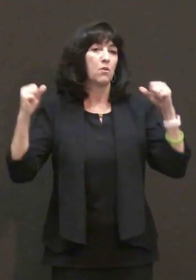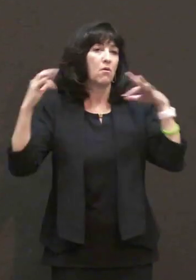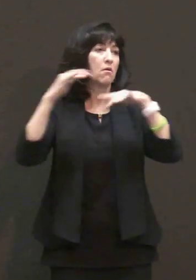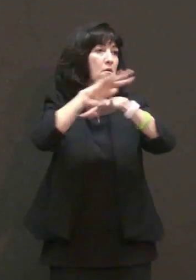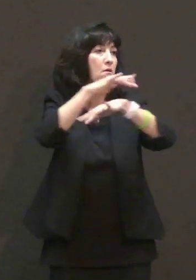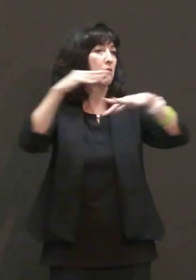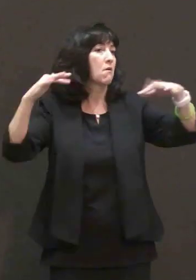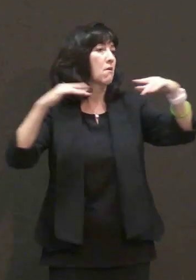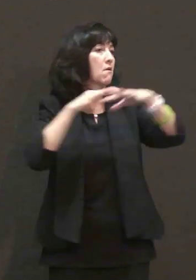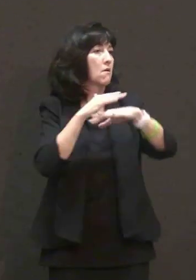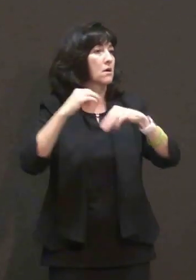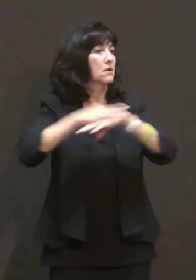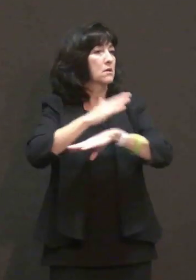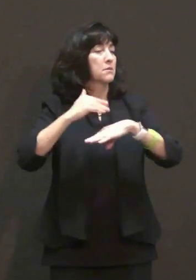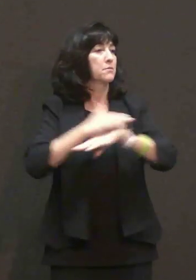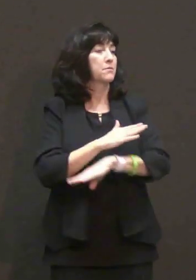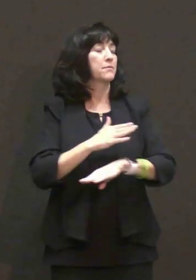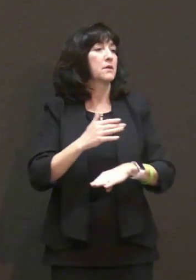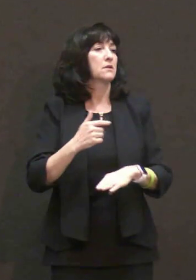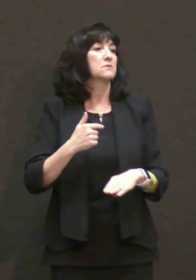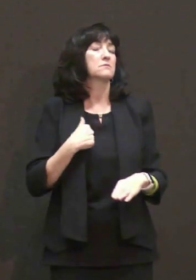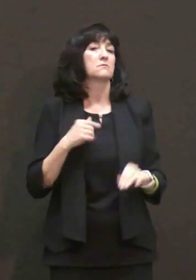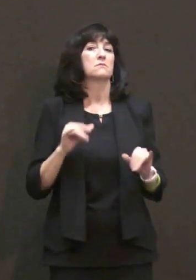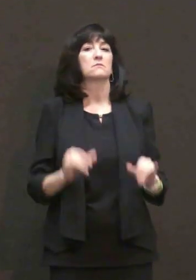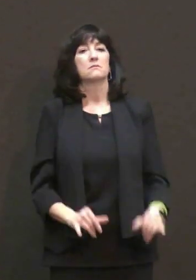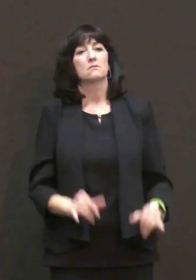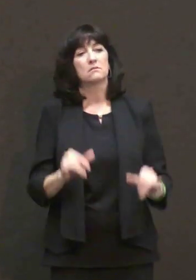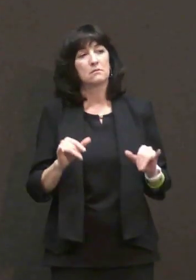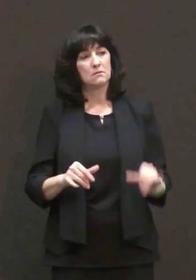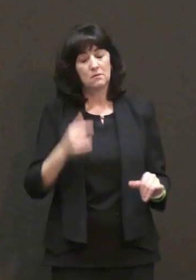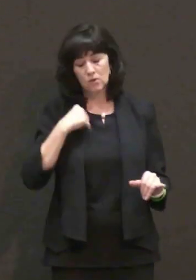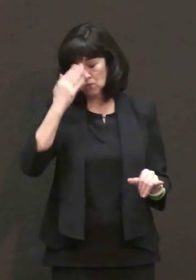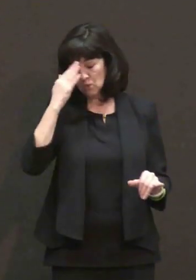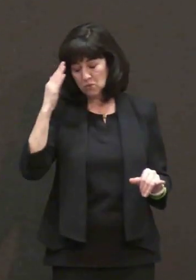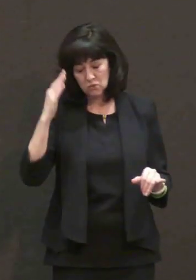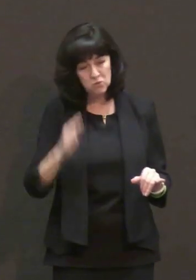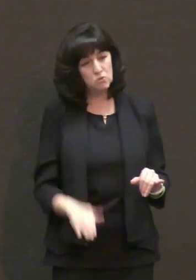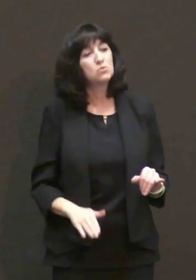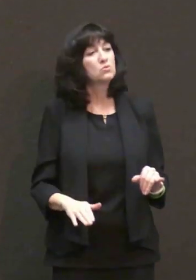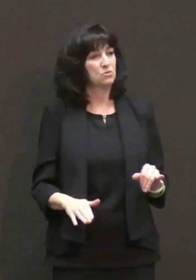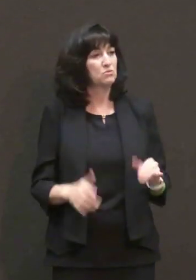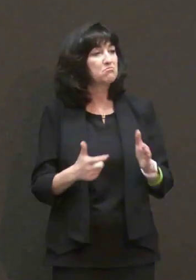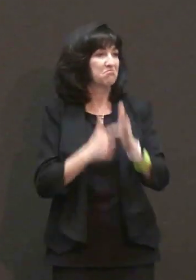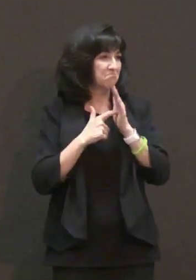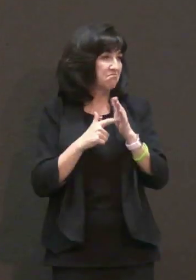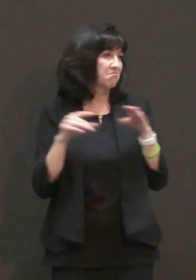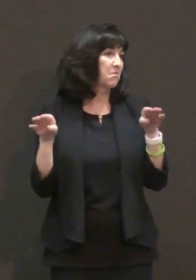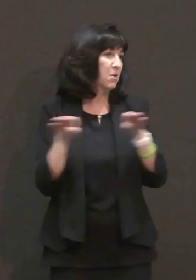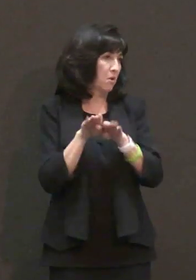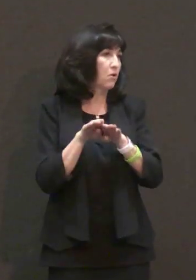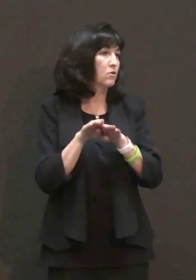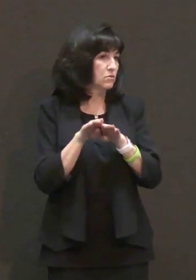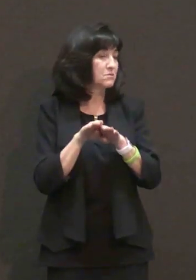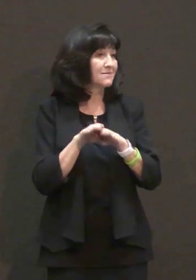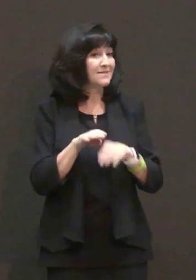do. And got similar feedback on the Saturday night before that, just before